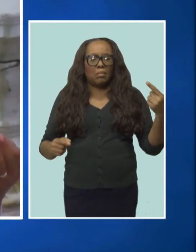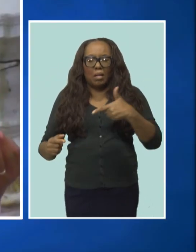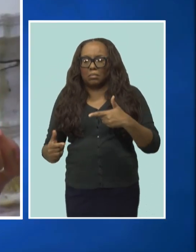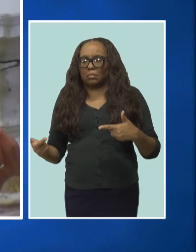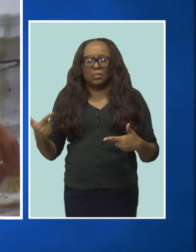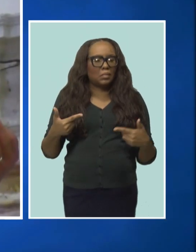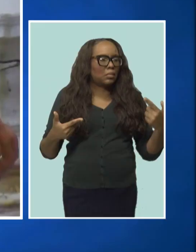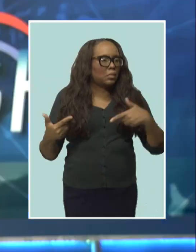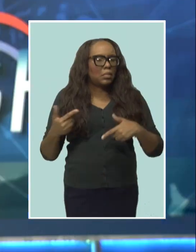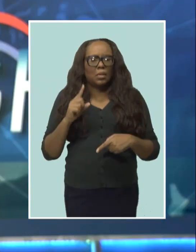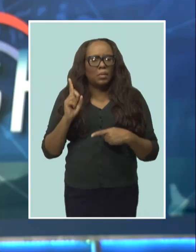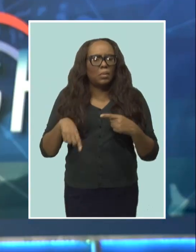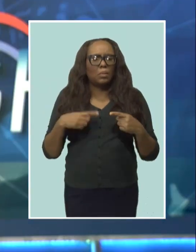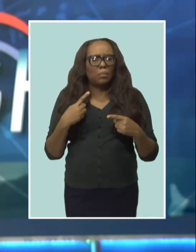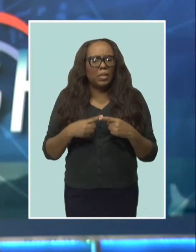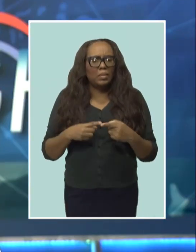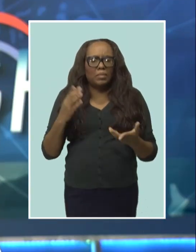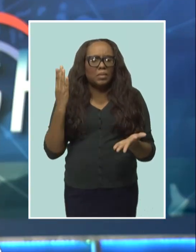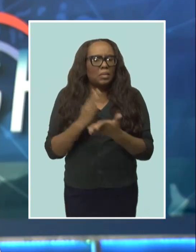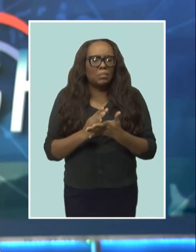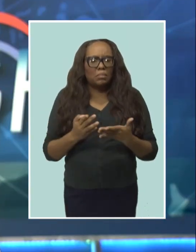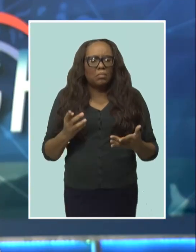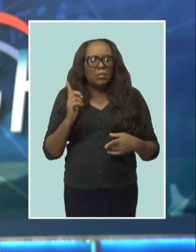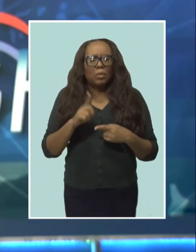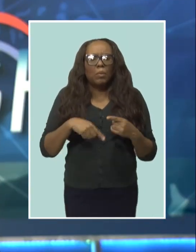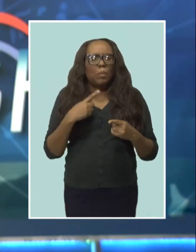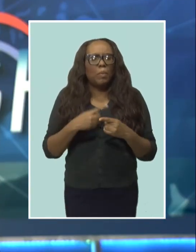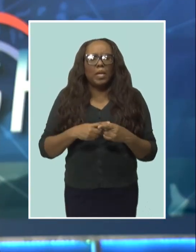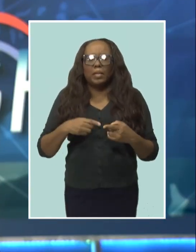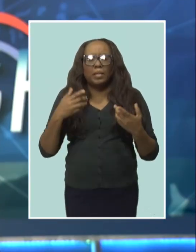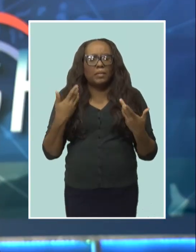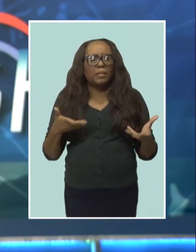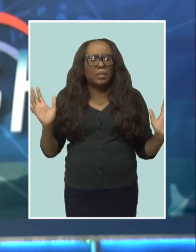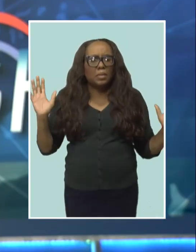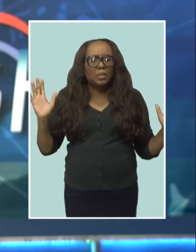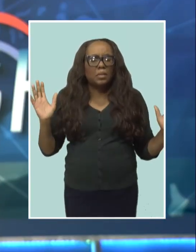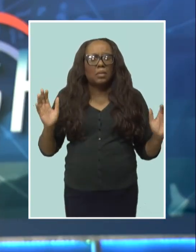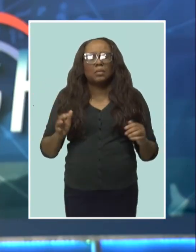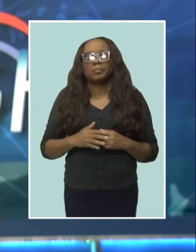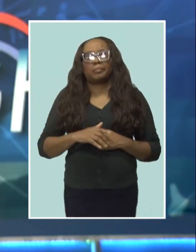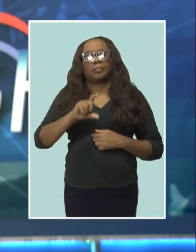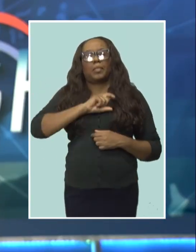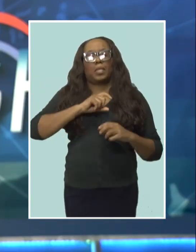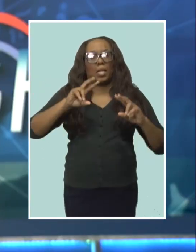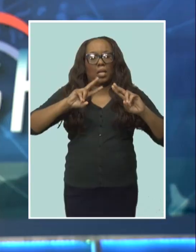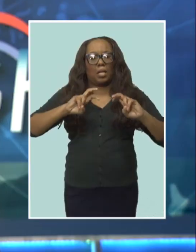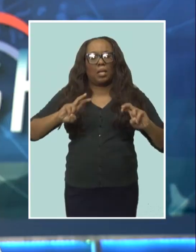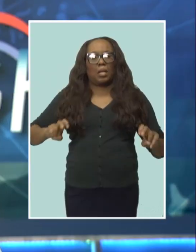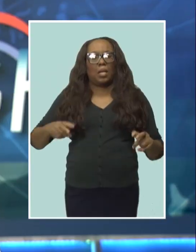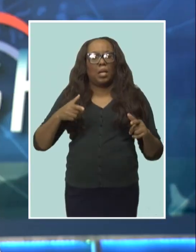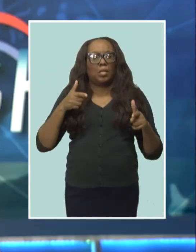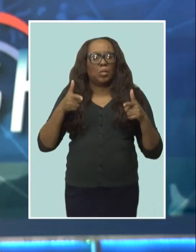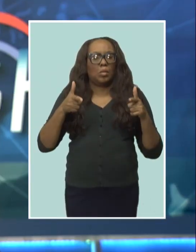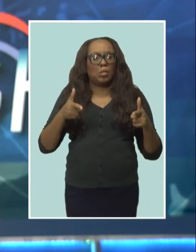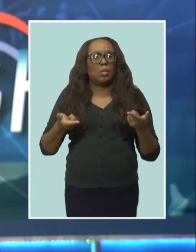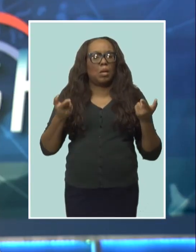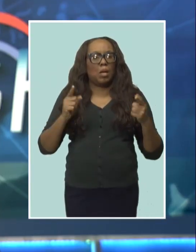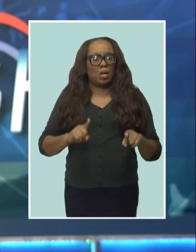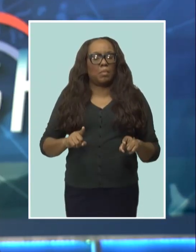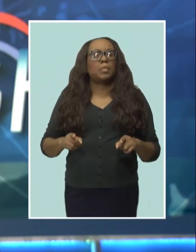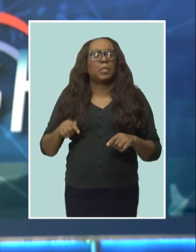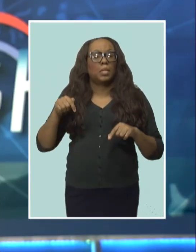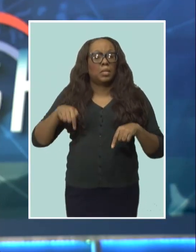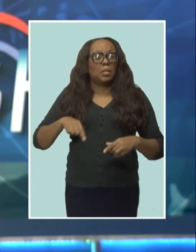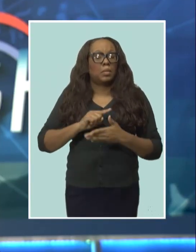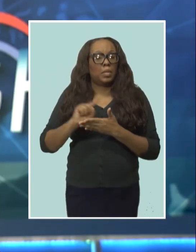end? Police are investigating a shooting incident at Parishland Christchurch over the weekend. Communications and Public